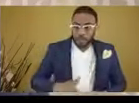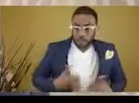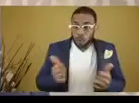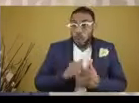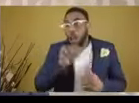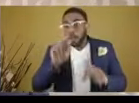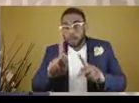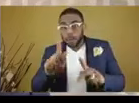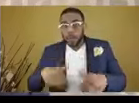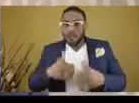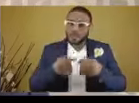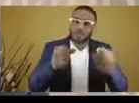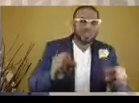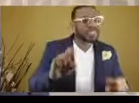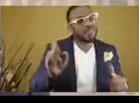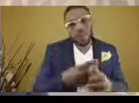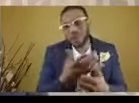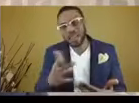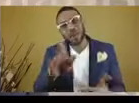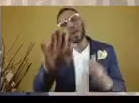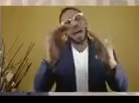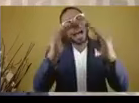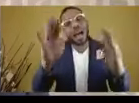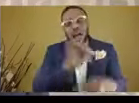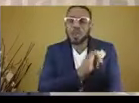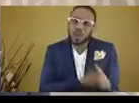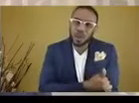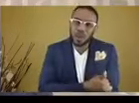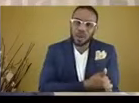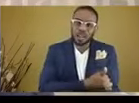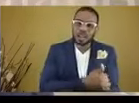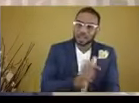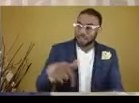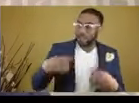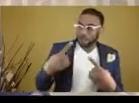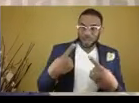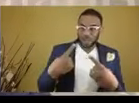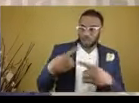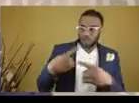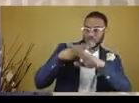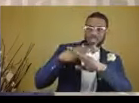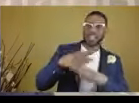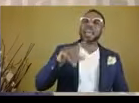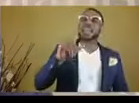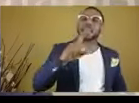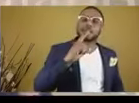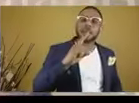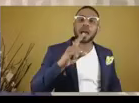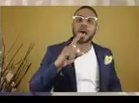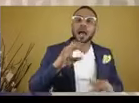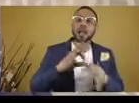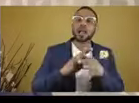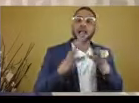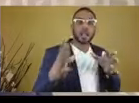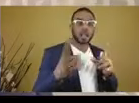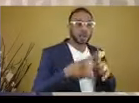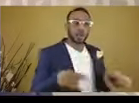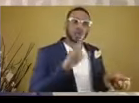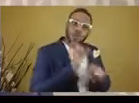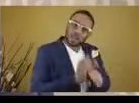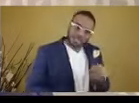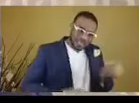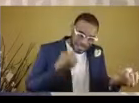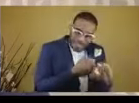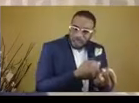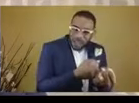and living on the street. So the first thing is your housing authorities that have been restricted need to be unleashed to really supply apply